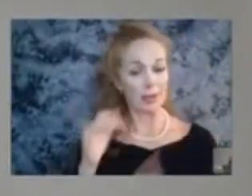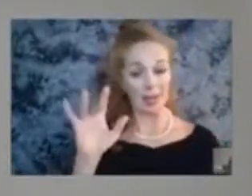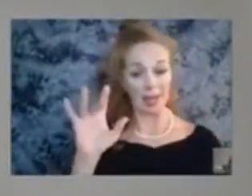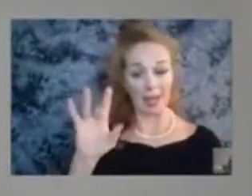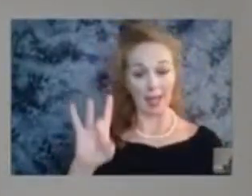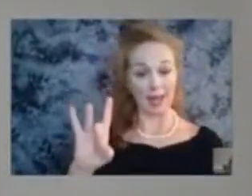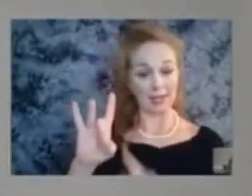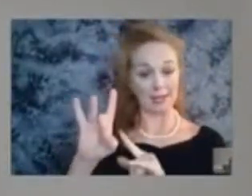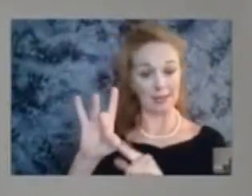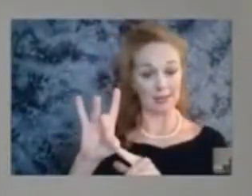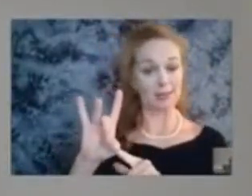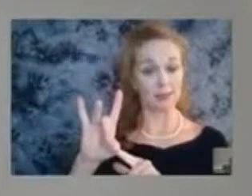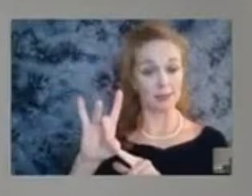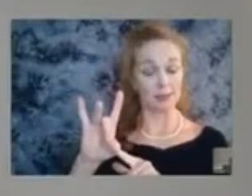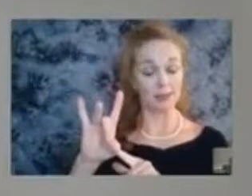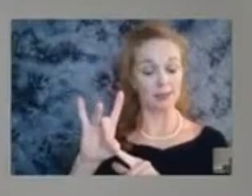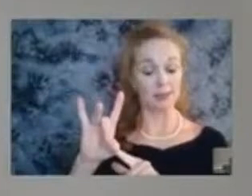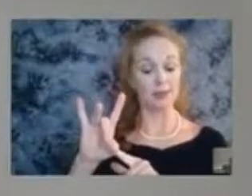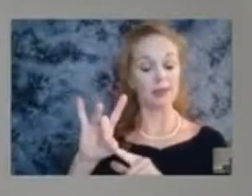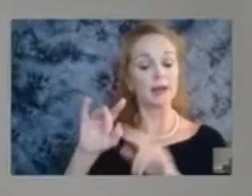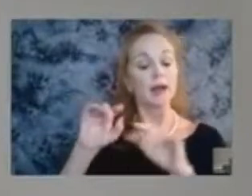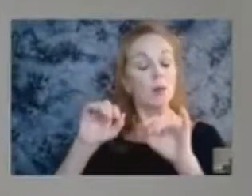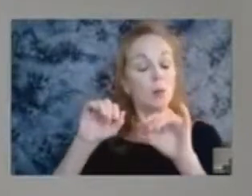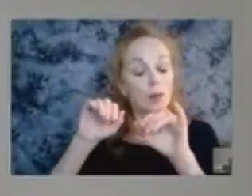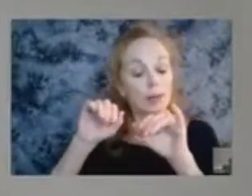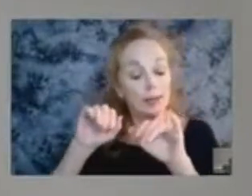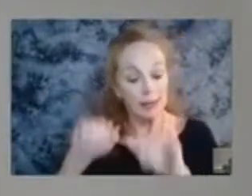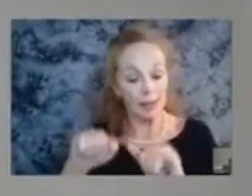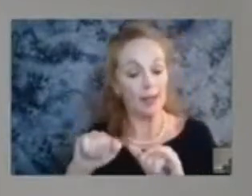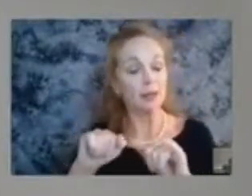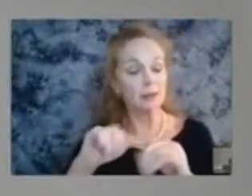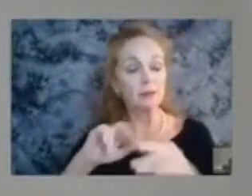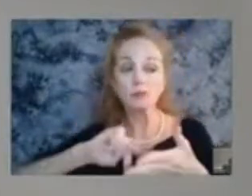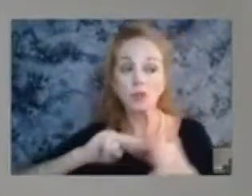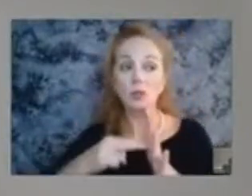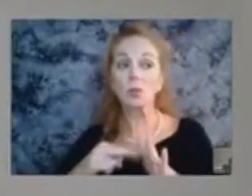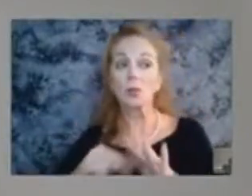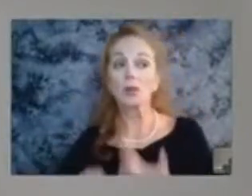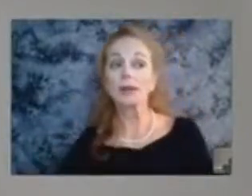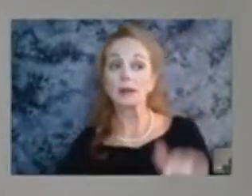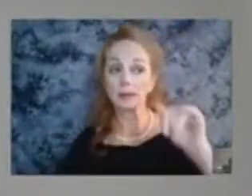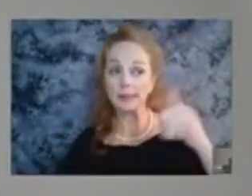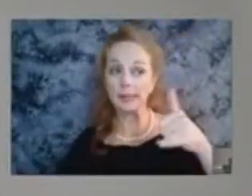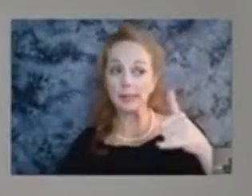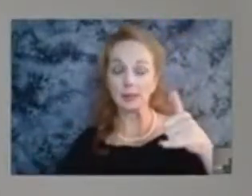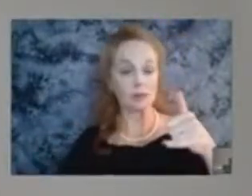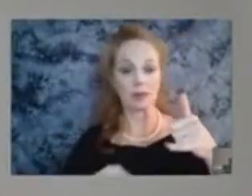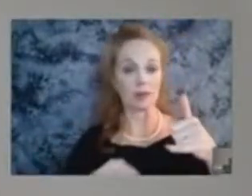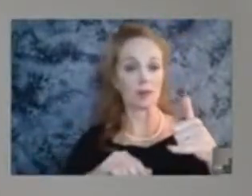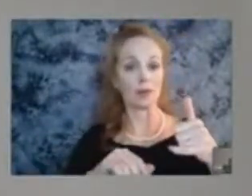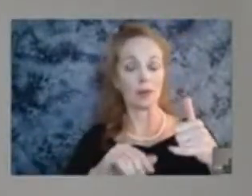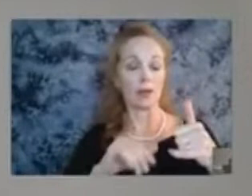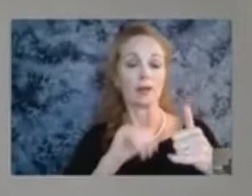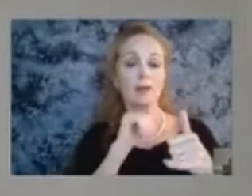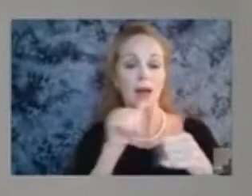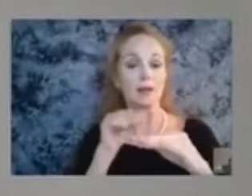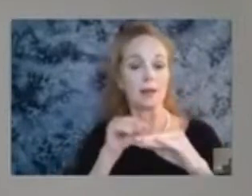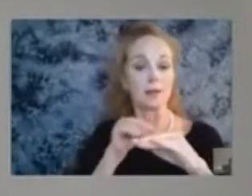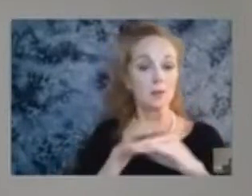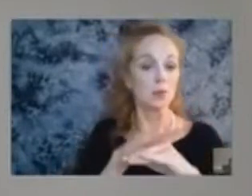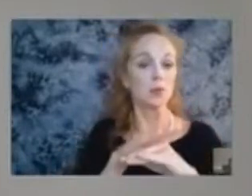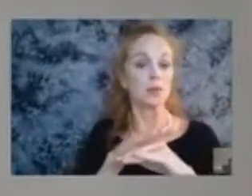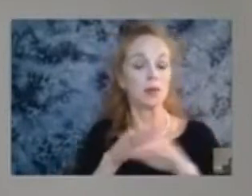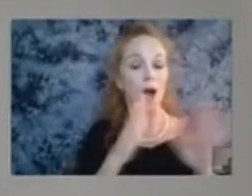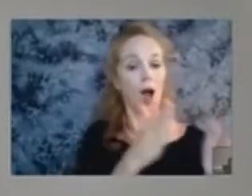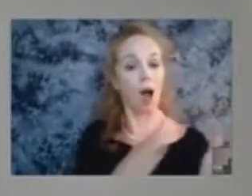determined that we can move to the MERV 10 without impacting the operation of